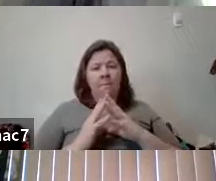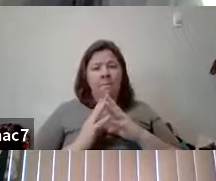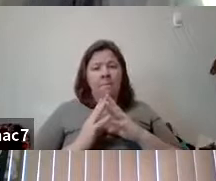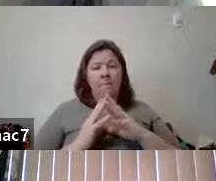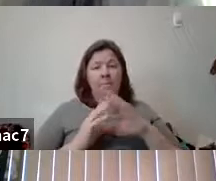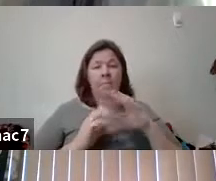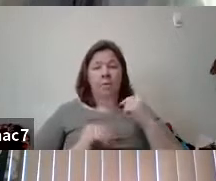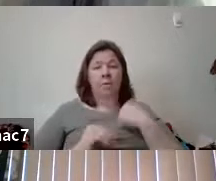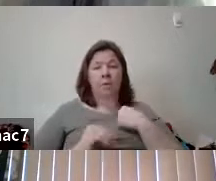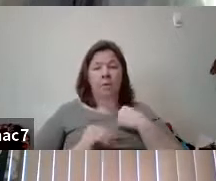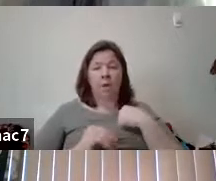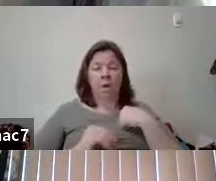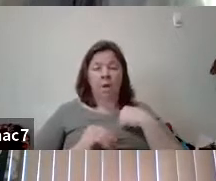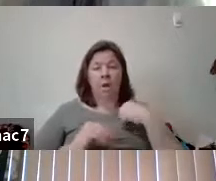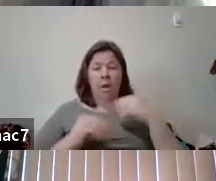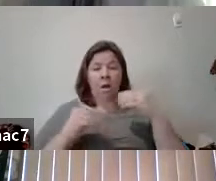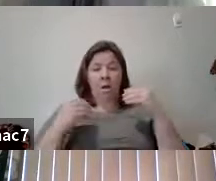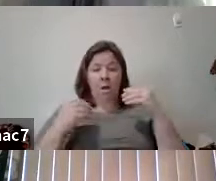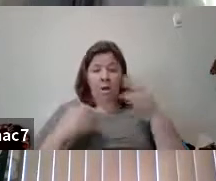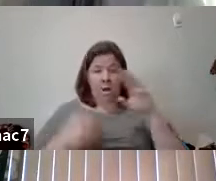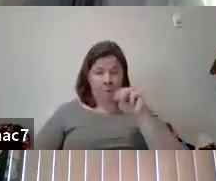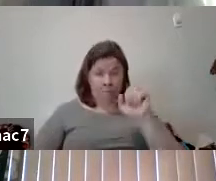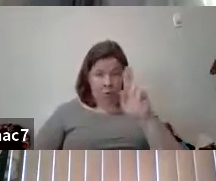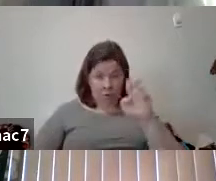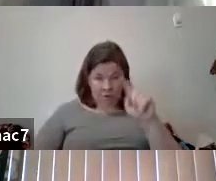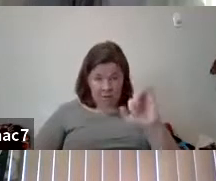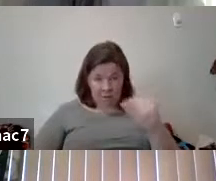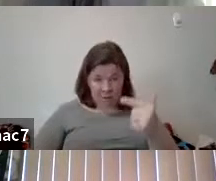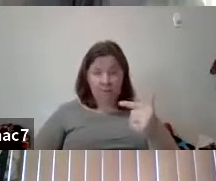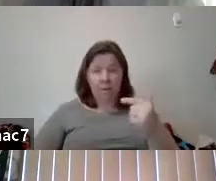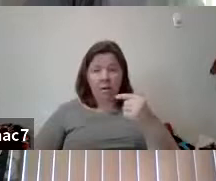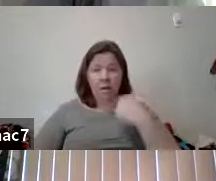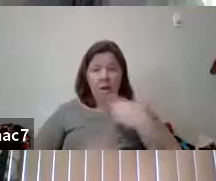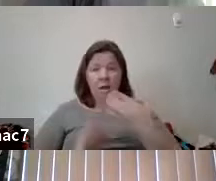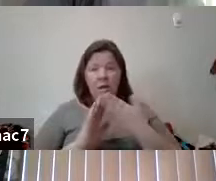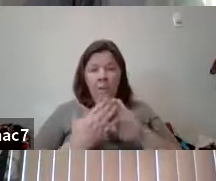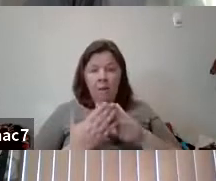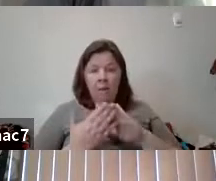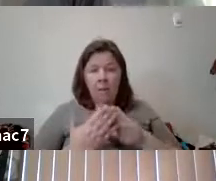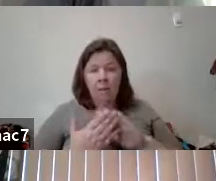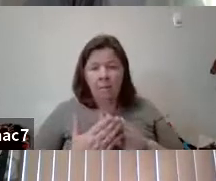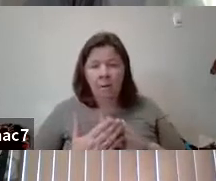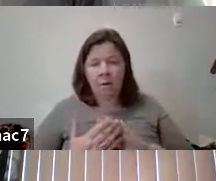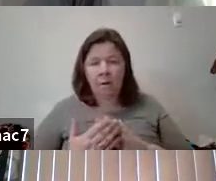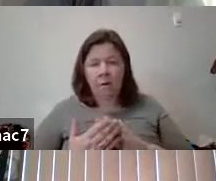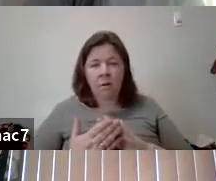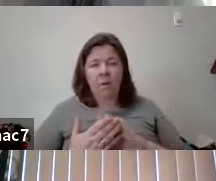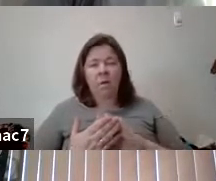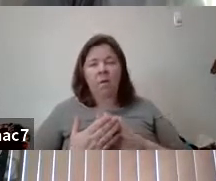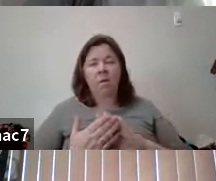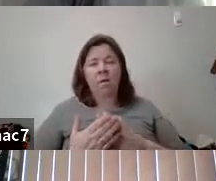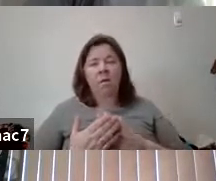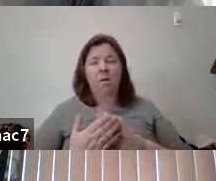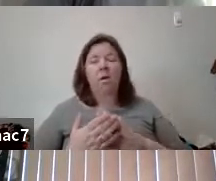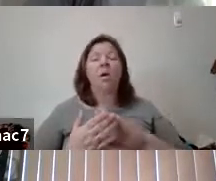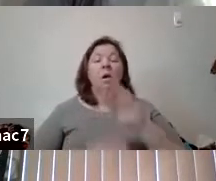When I've been marketing, and I've studied marketing and I became a guerrilla marketing